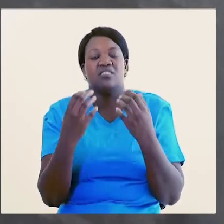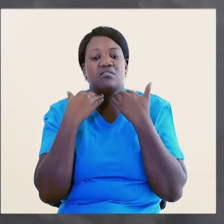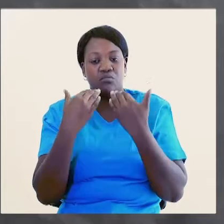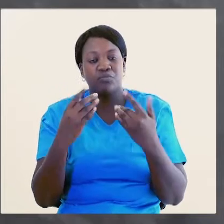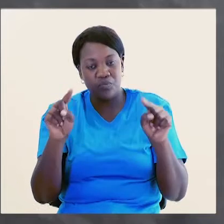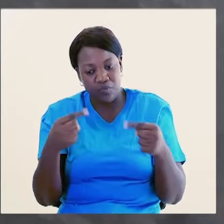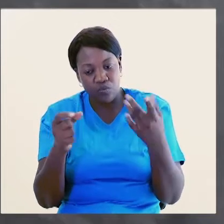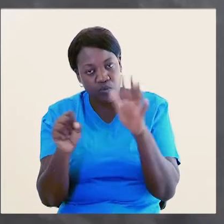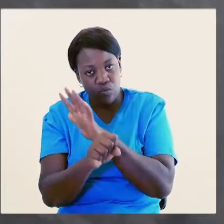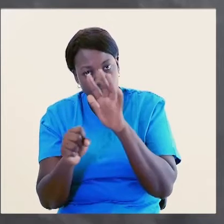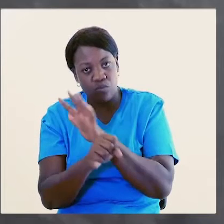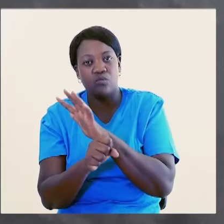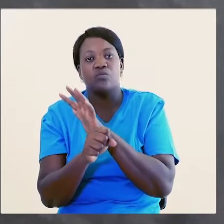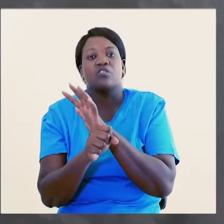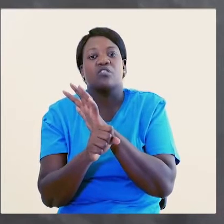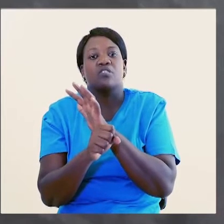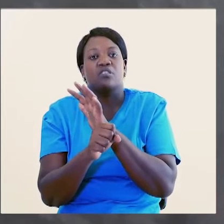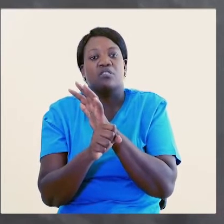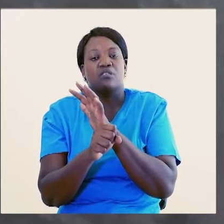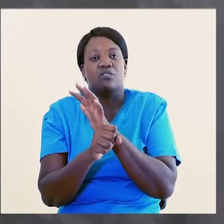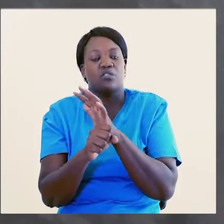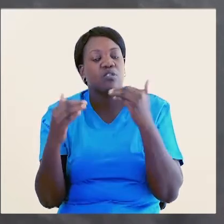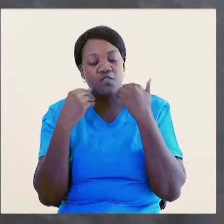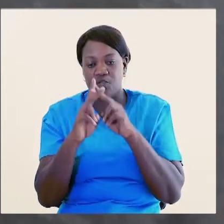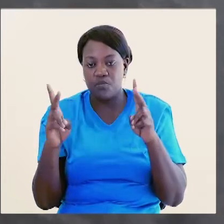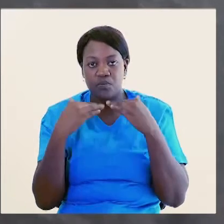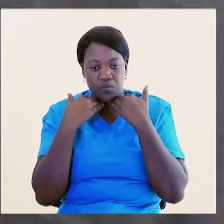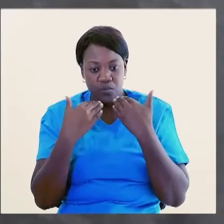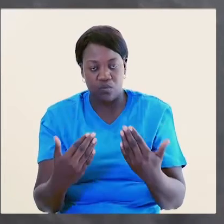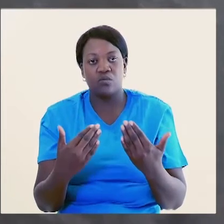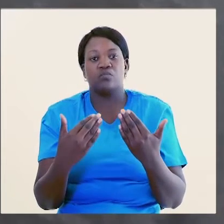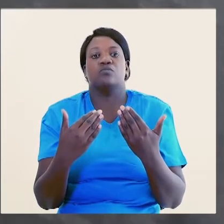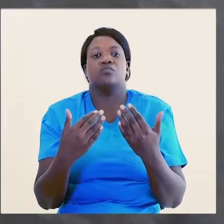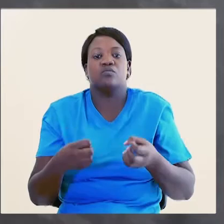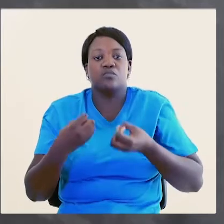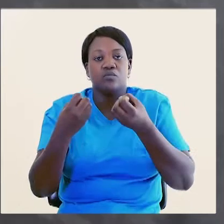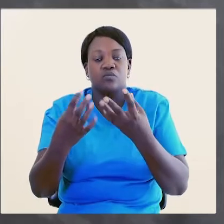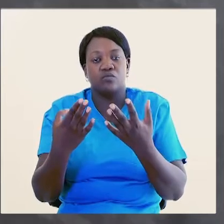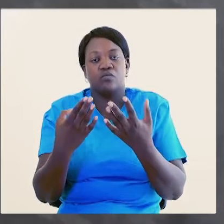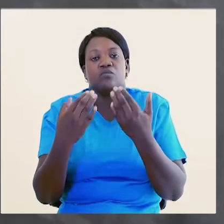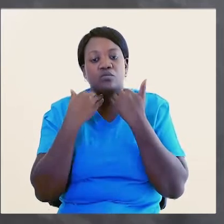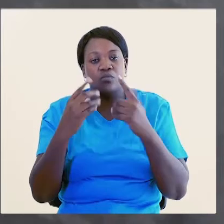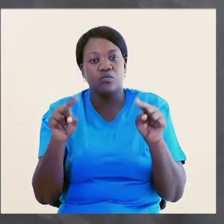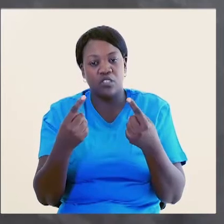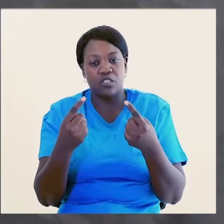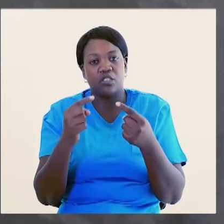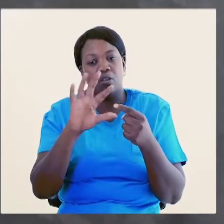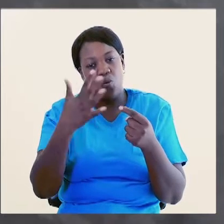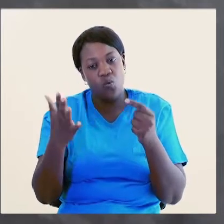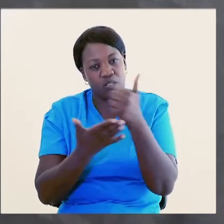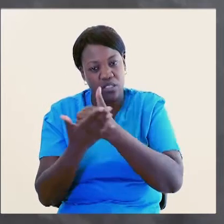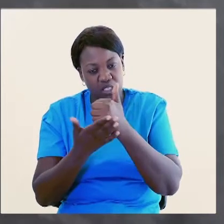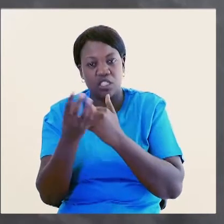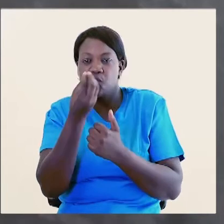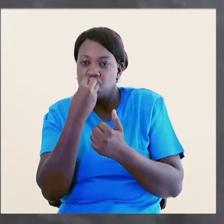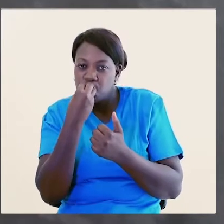fulfilled. Meeting those needs has become a priority. Remember that basic needs include clean water,